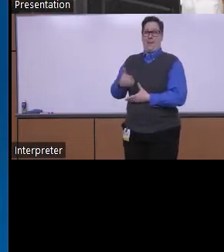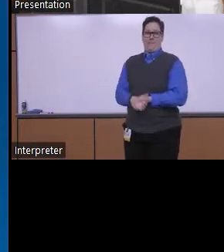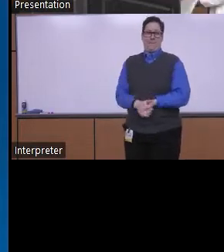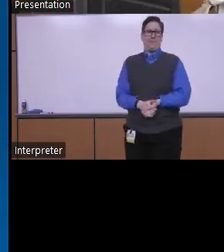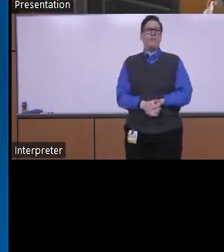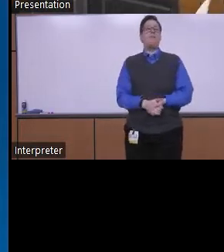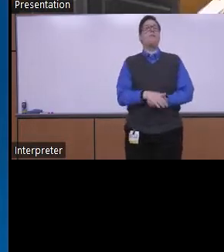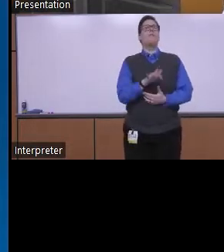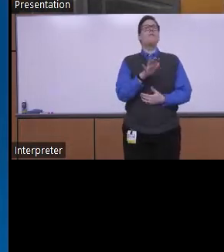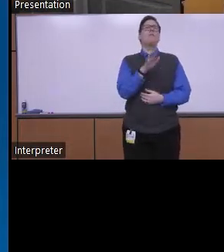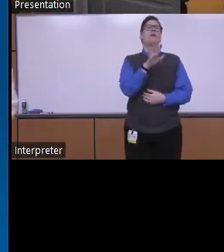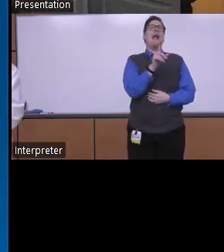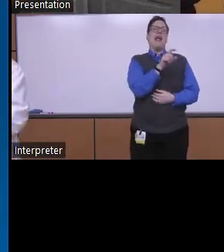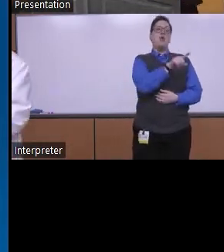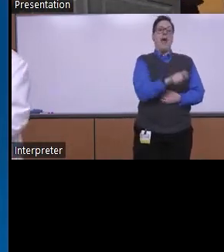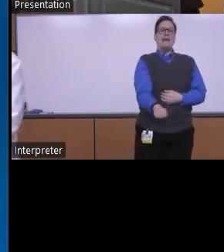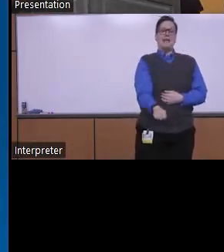Raz.